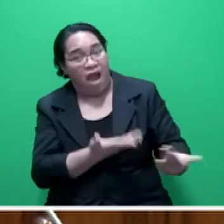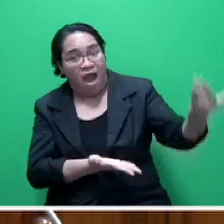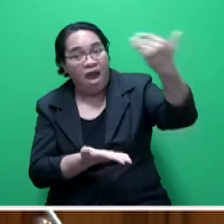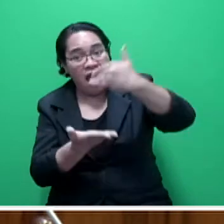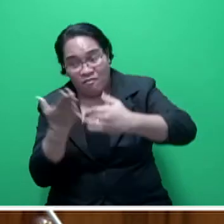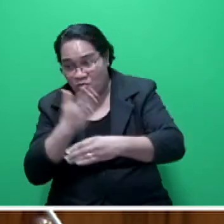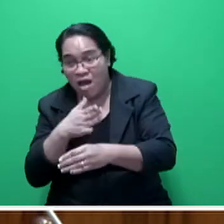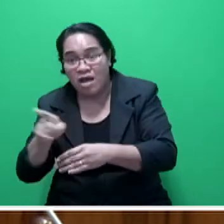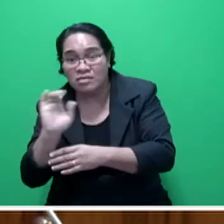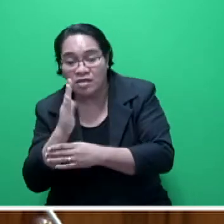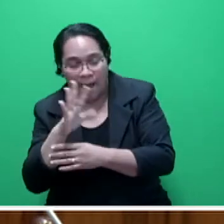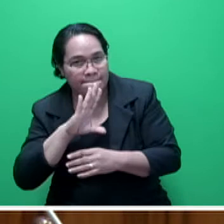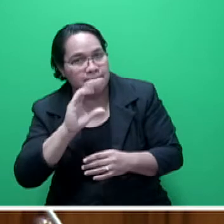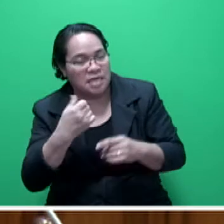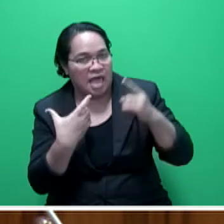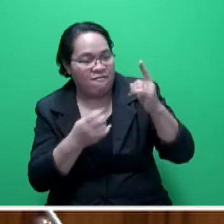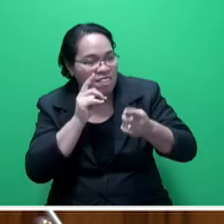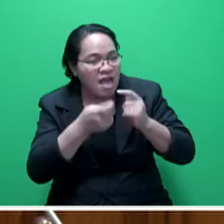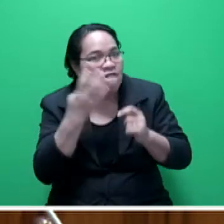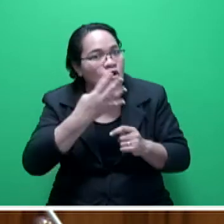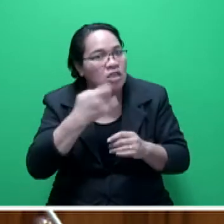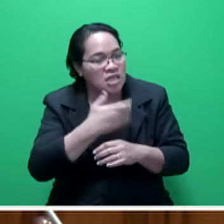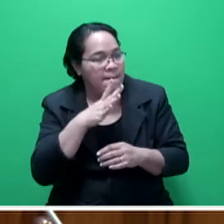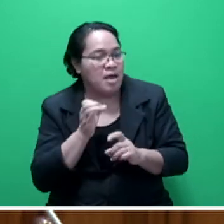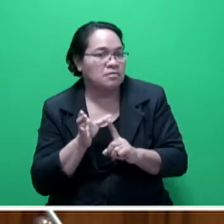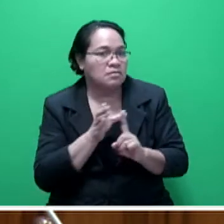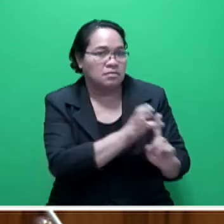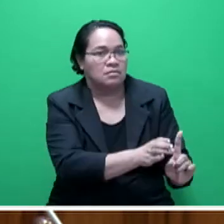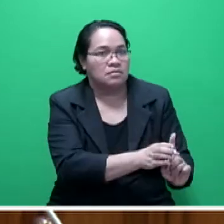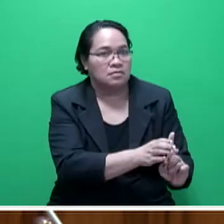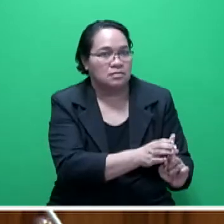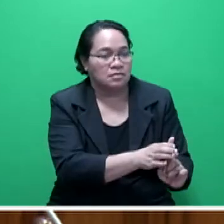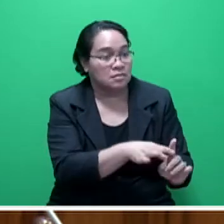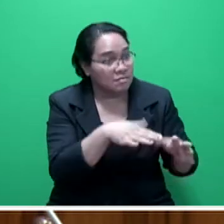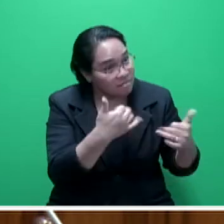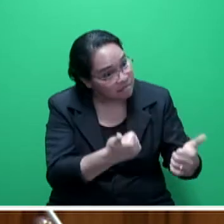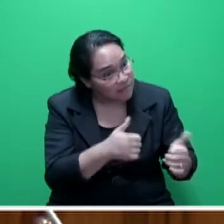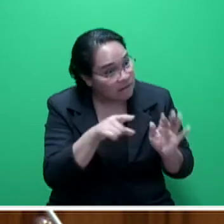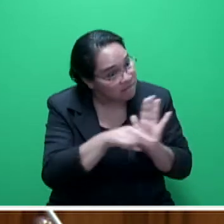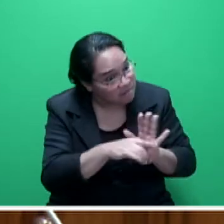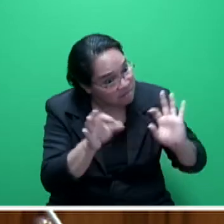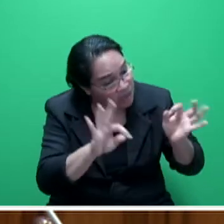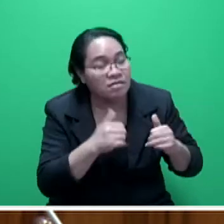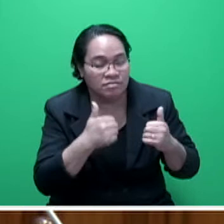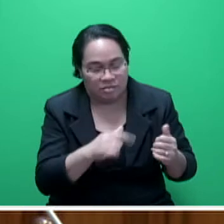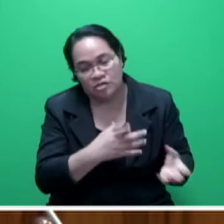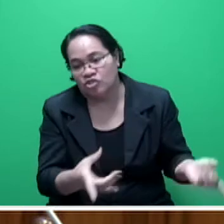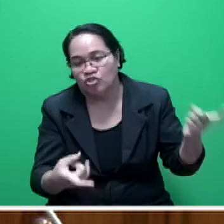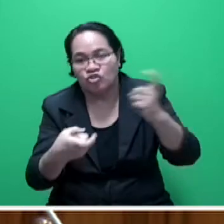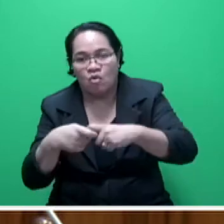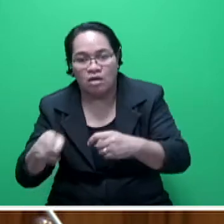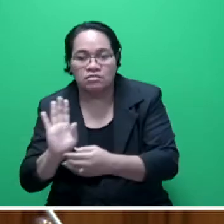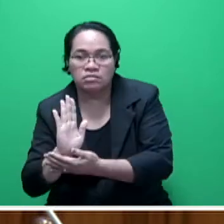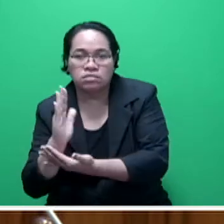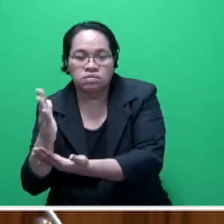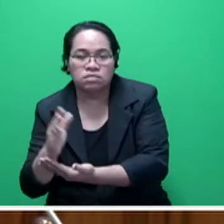clear pre-departure test, spend 14 days in Fiji in quarantine, then clear border quarantine exit test. Honourable Speaker,